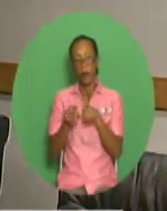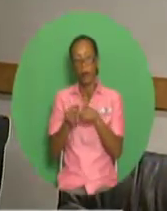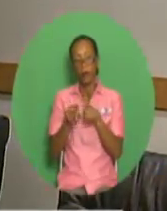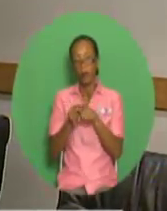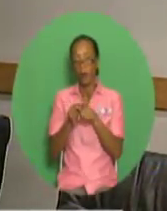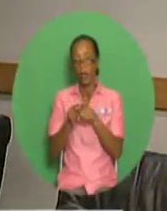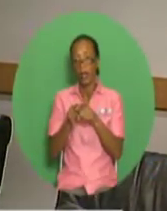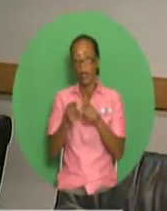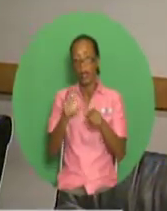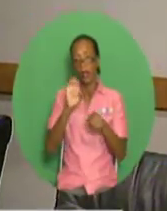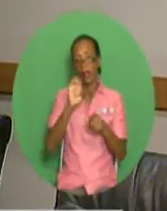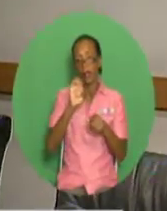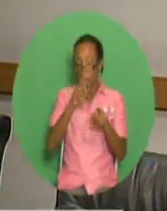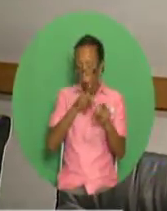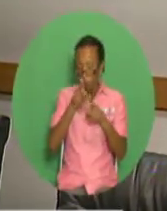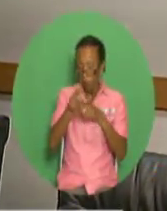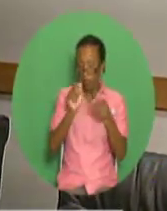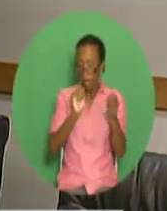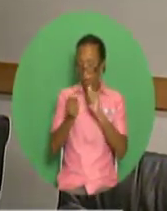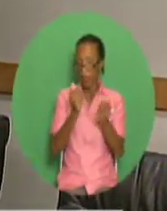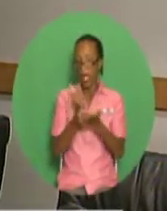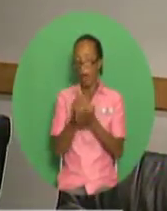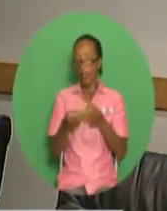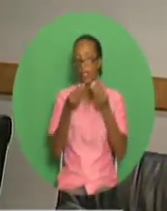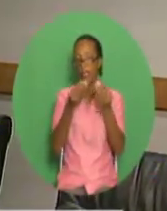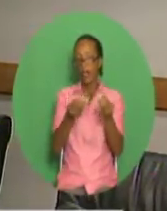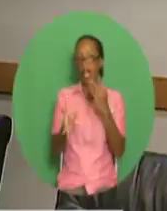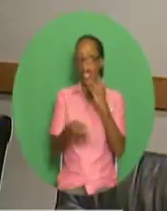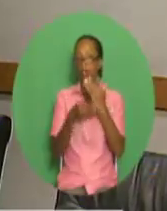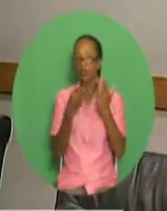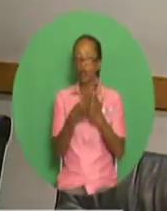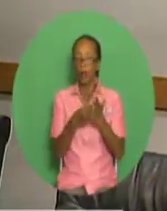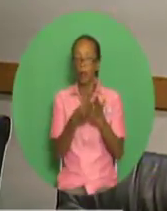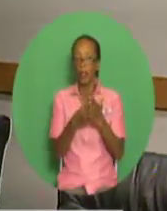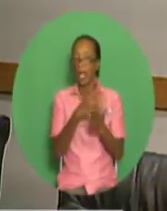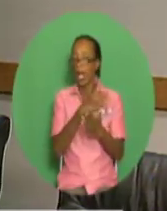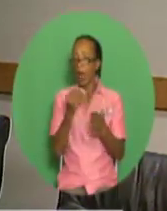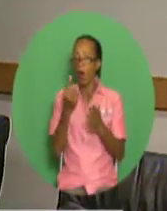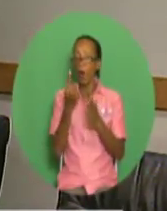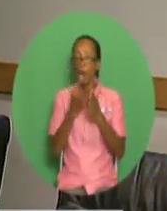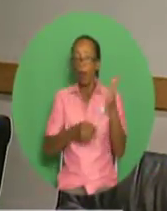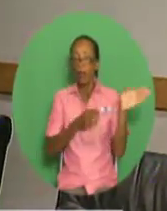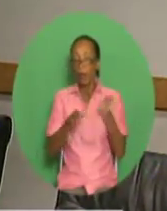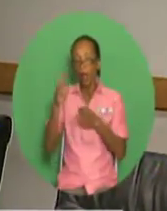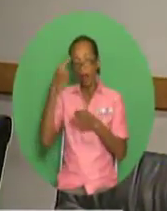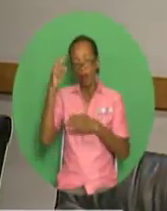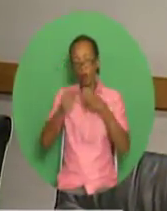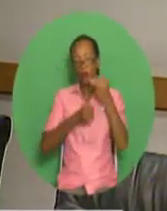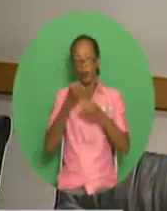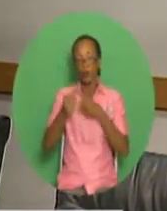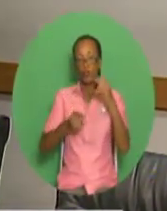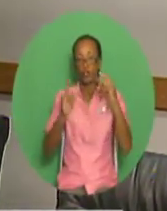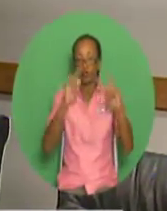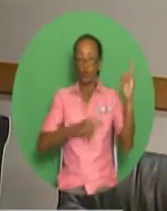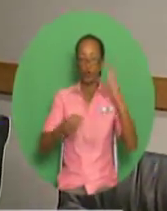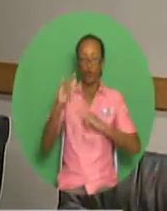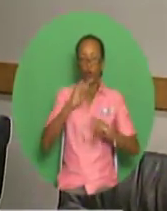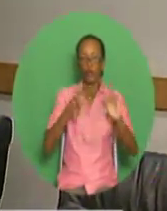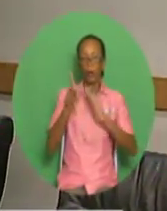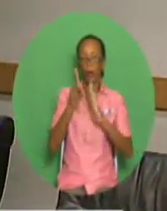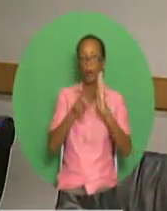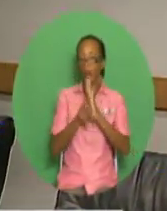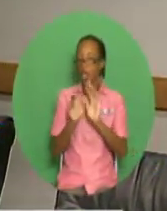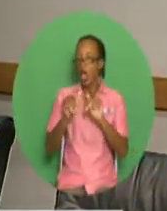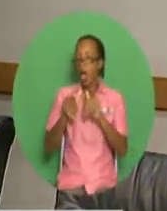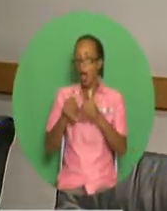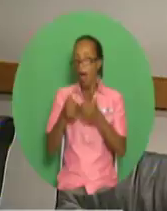funding and the development funding, where we have to improve, and of course a new plan for our tourism, sports tourism policy that we're going to be